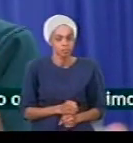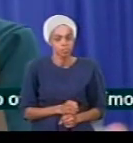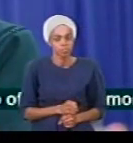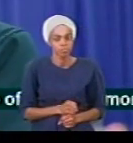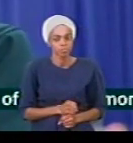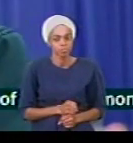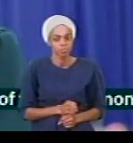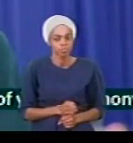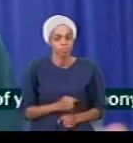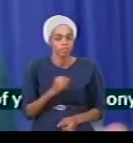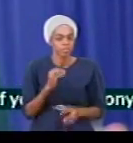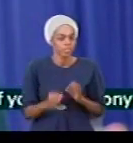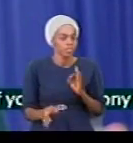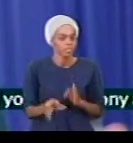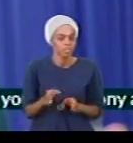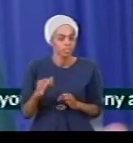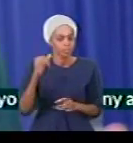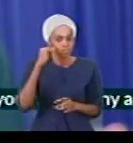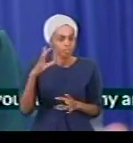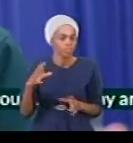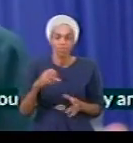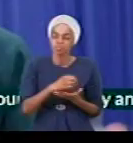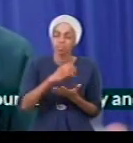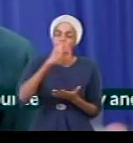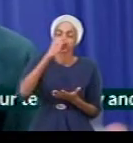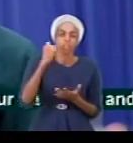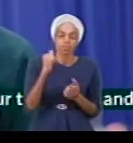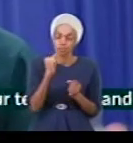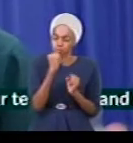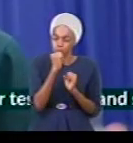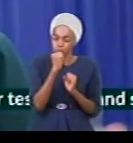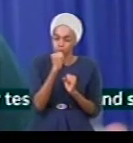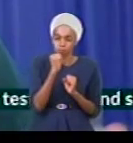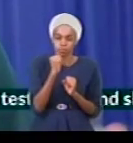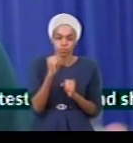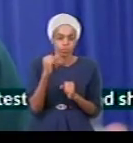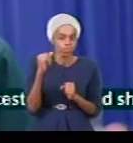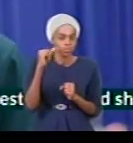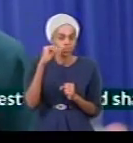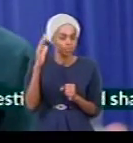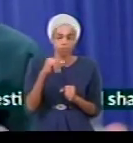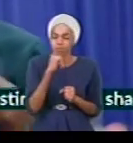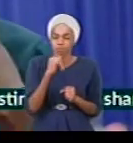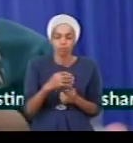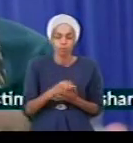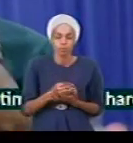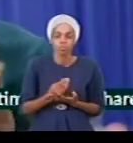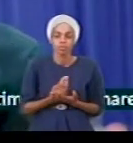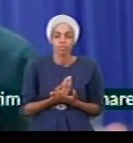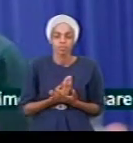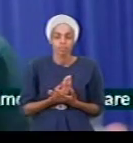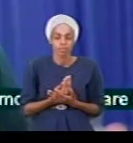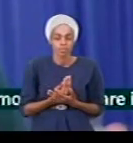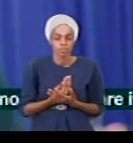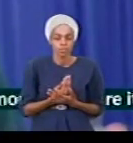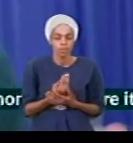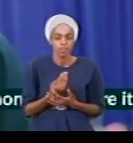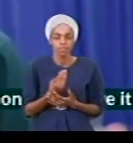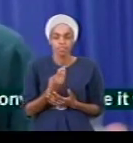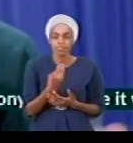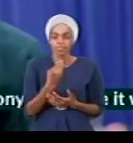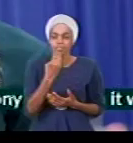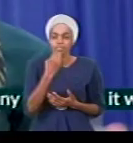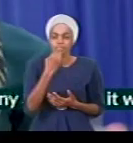I will not be able to swallow even saliva my parents usually spend money on this